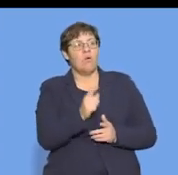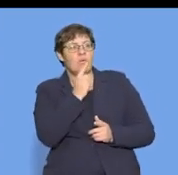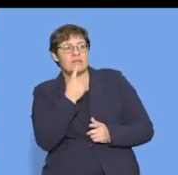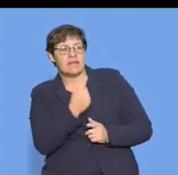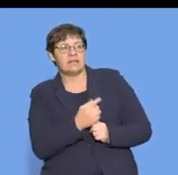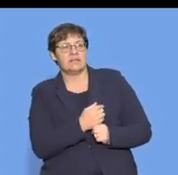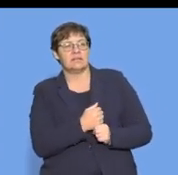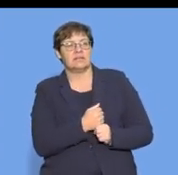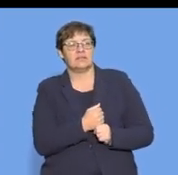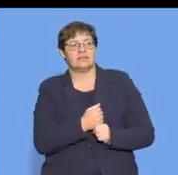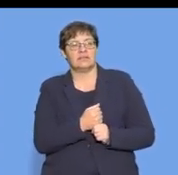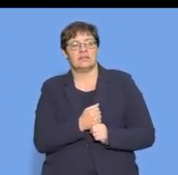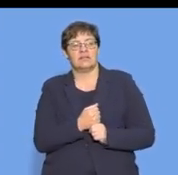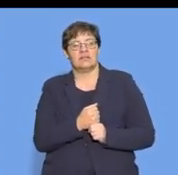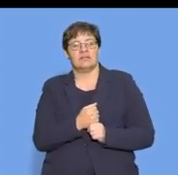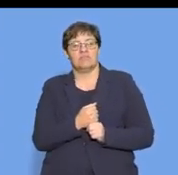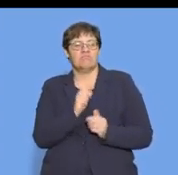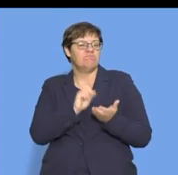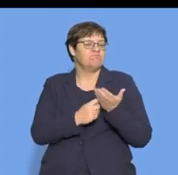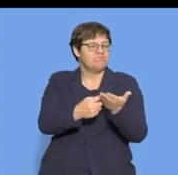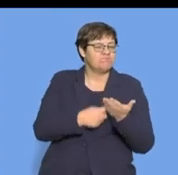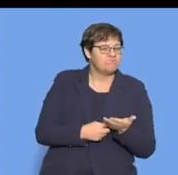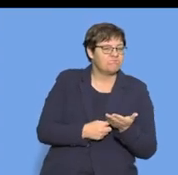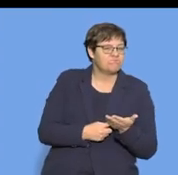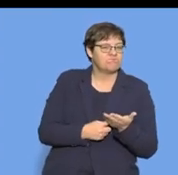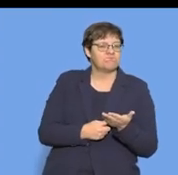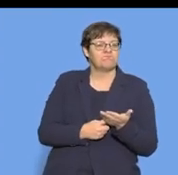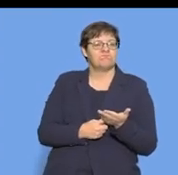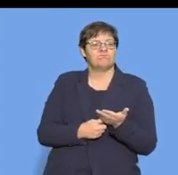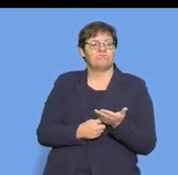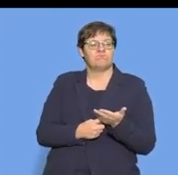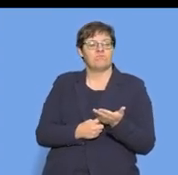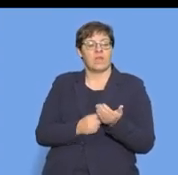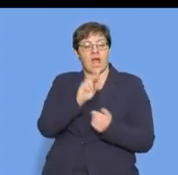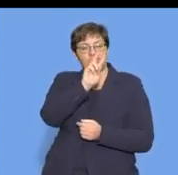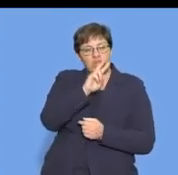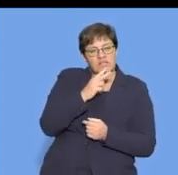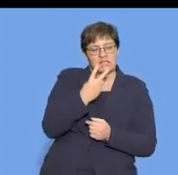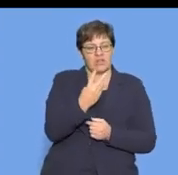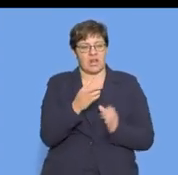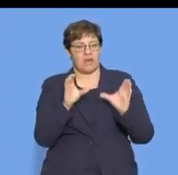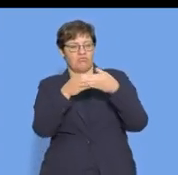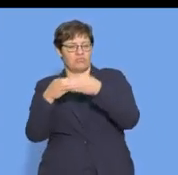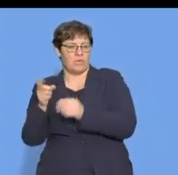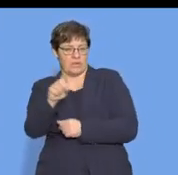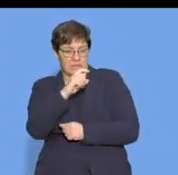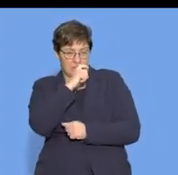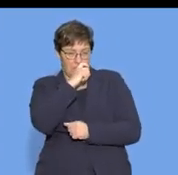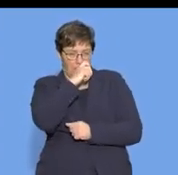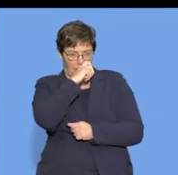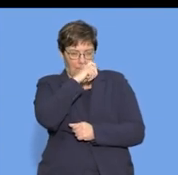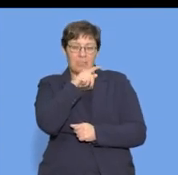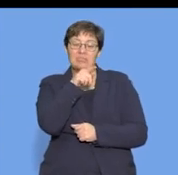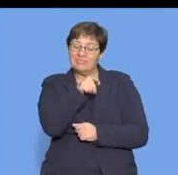mentioned it just a bit earlier, and we spoke about what a transitional species is. And here we